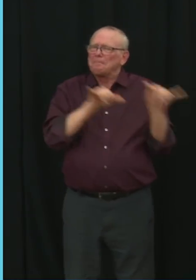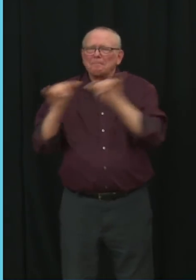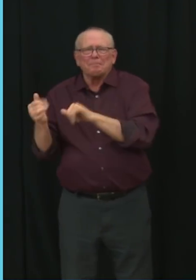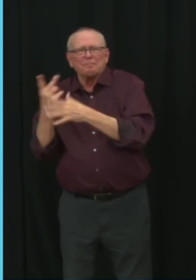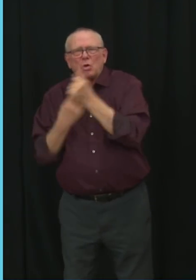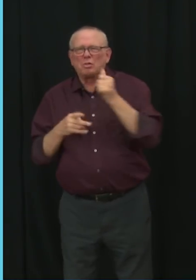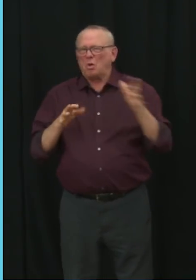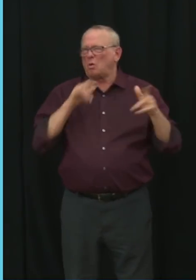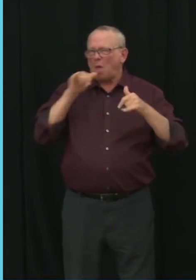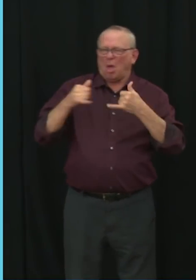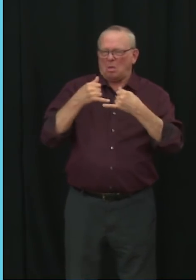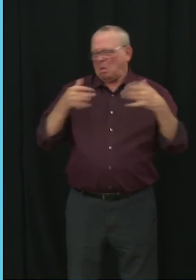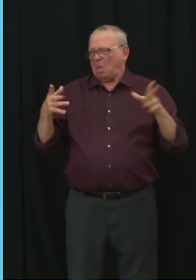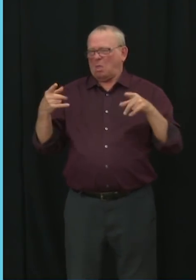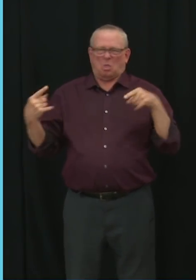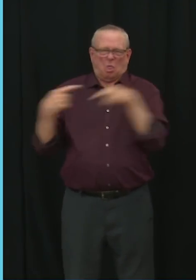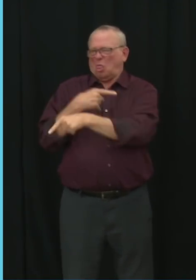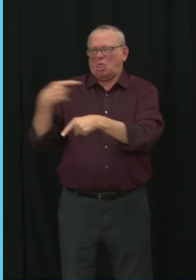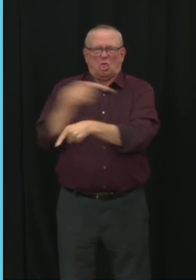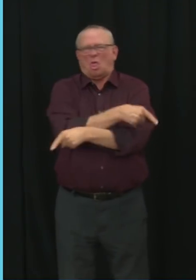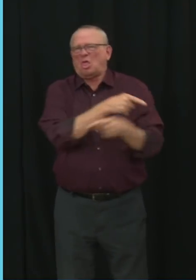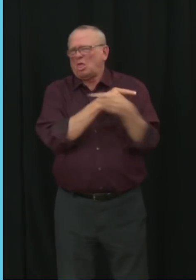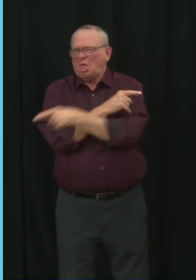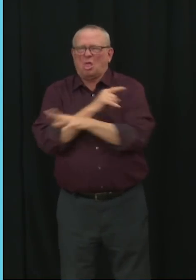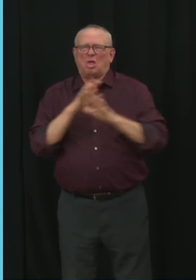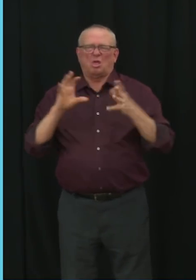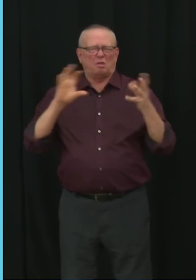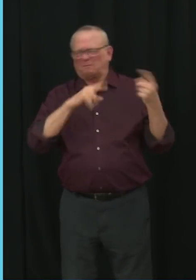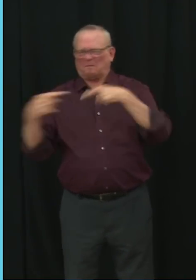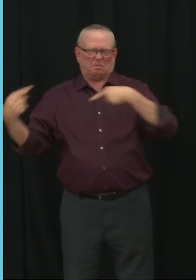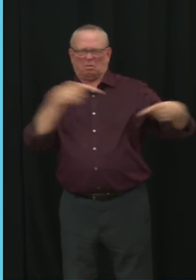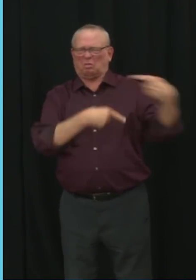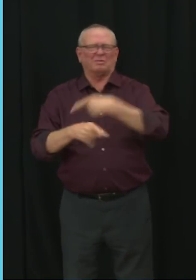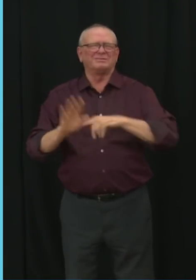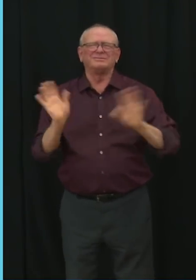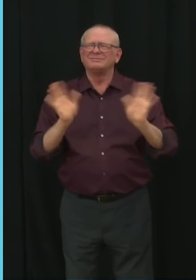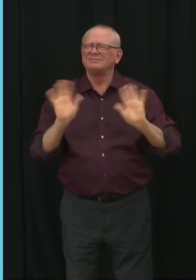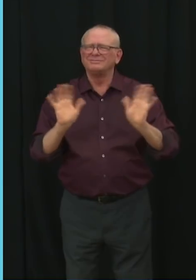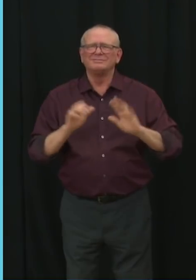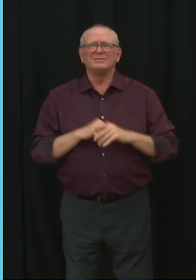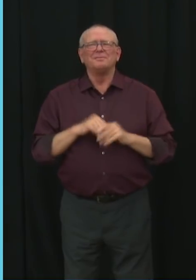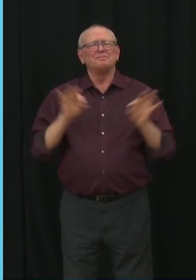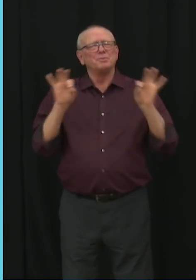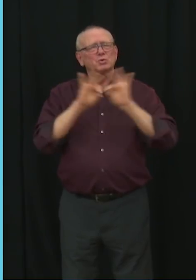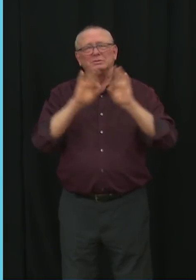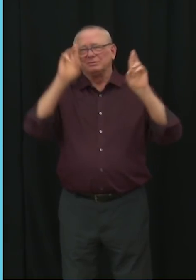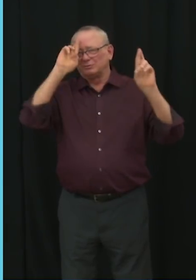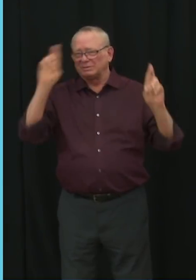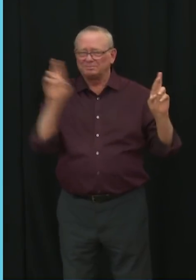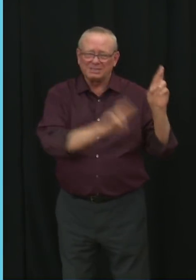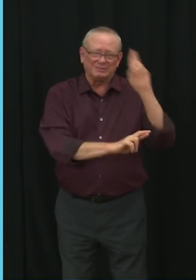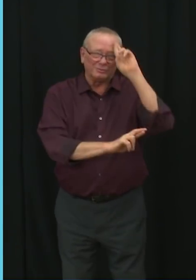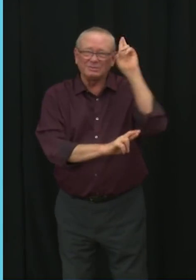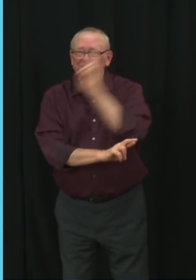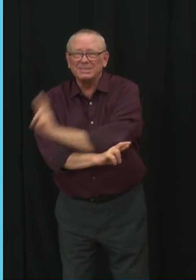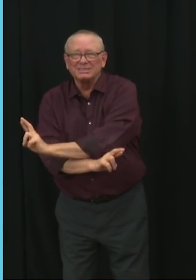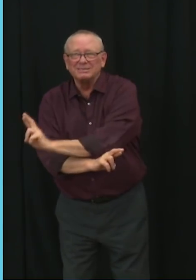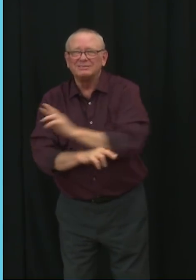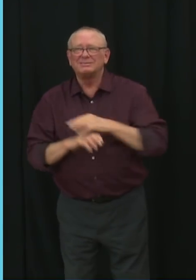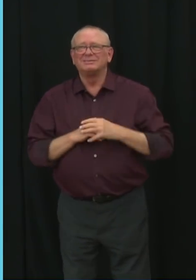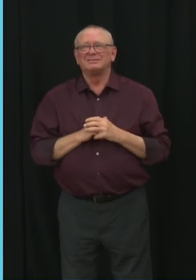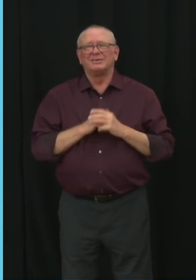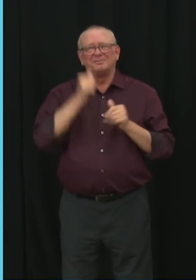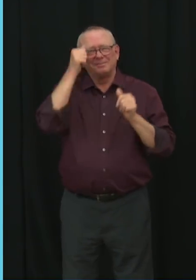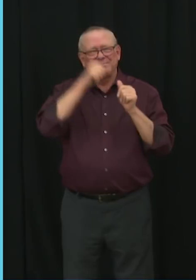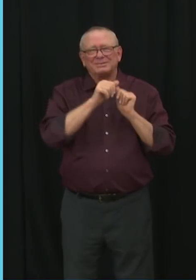In general, I ask that all of us strive to be mindful of the fact that we don't know what factors are driving the decisions of those around us.